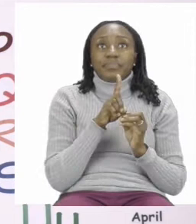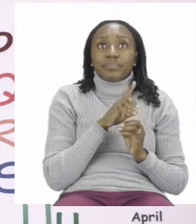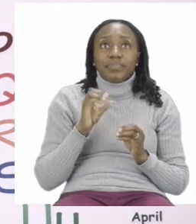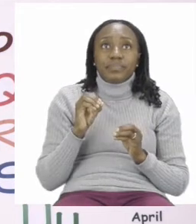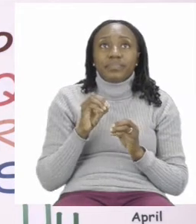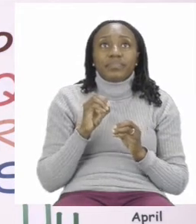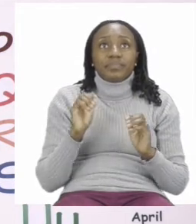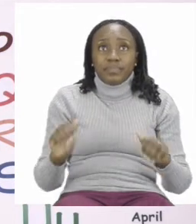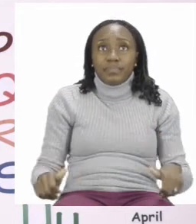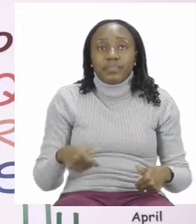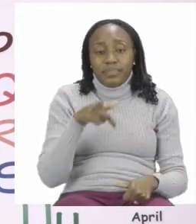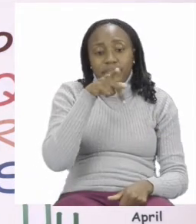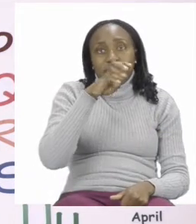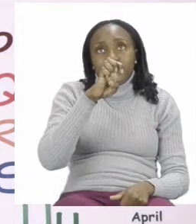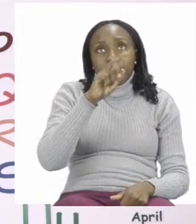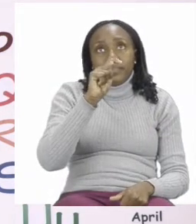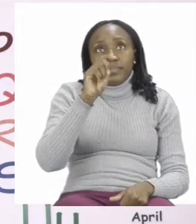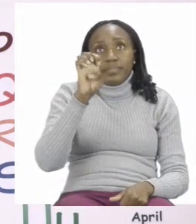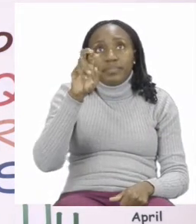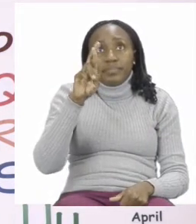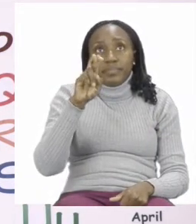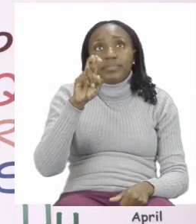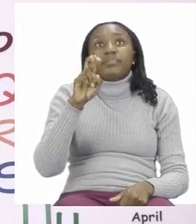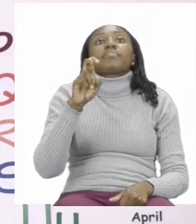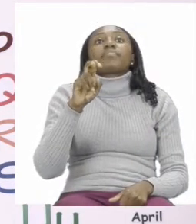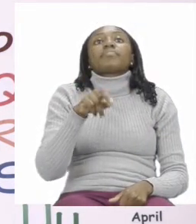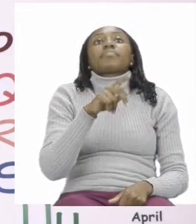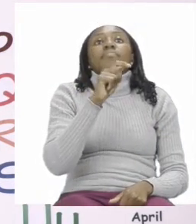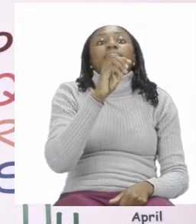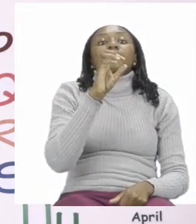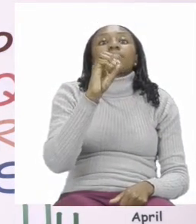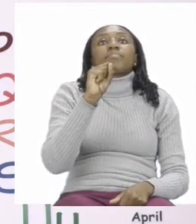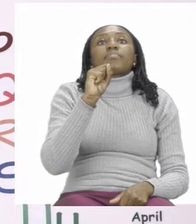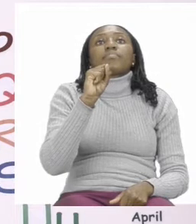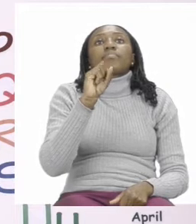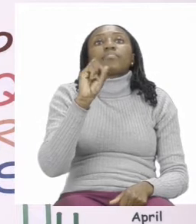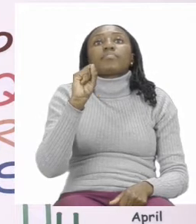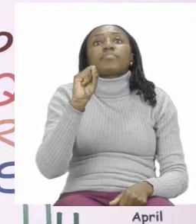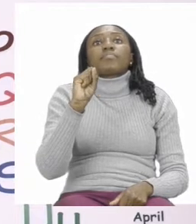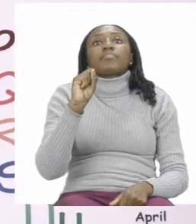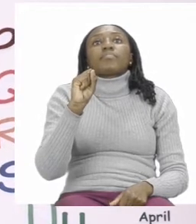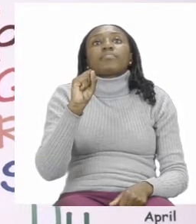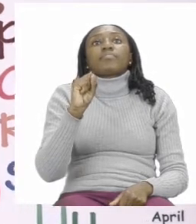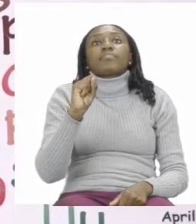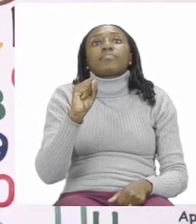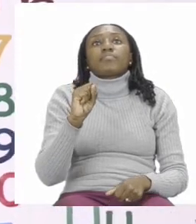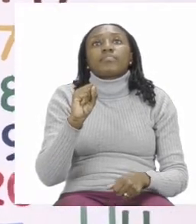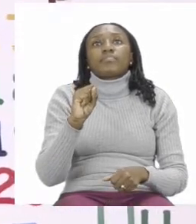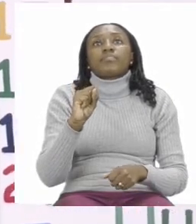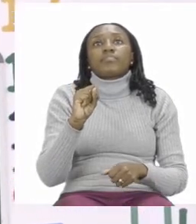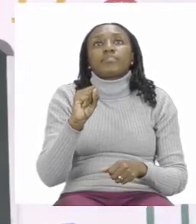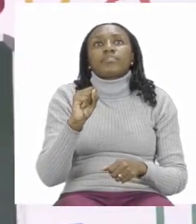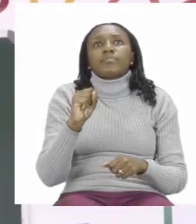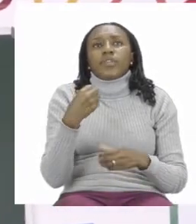says, Peter tossed the frisbee onto